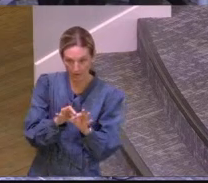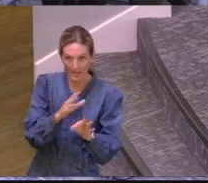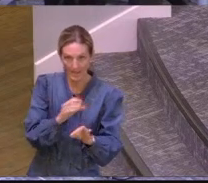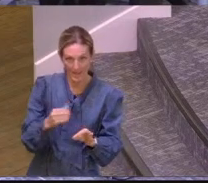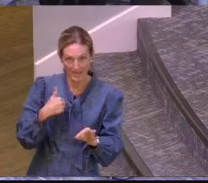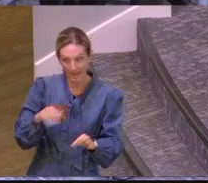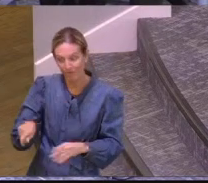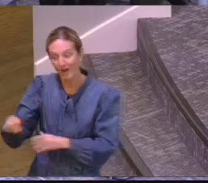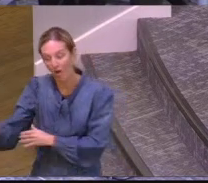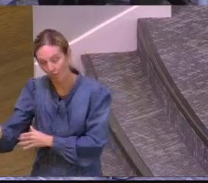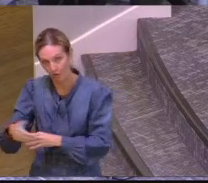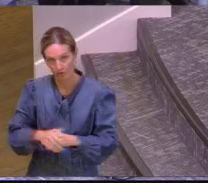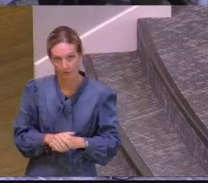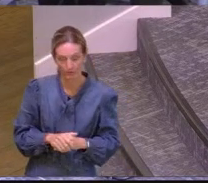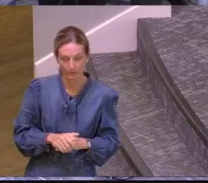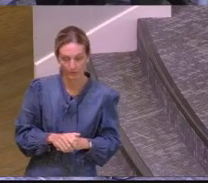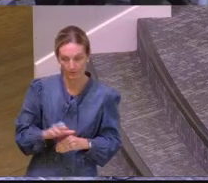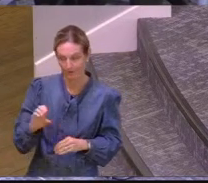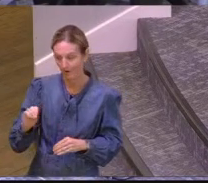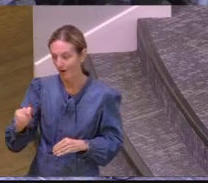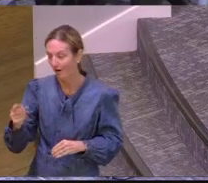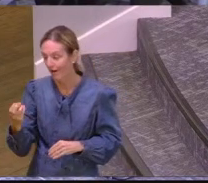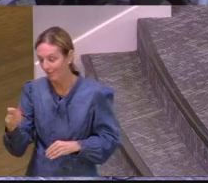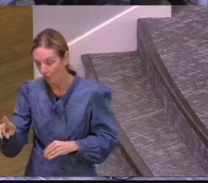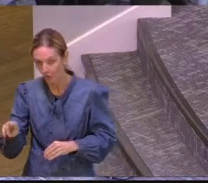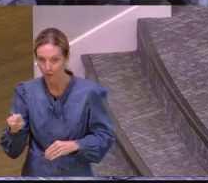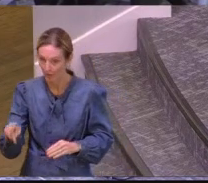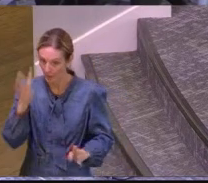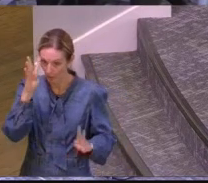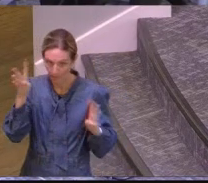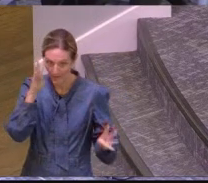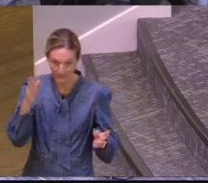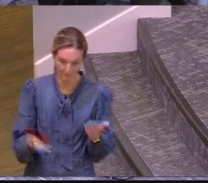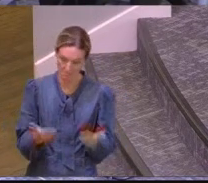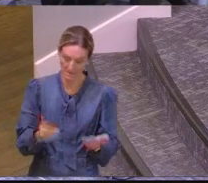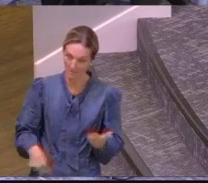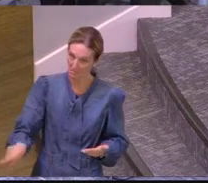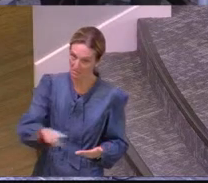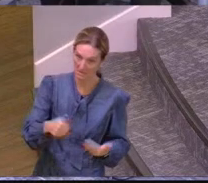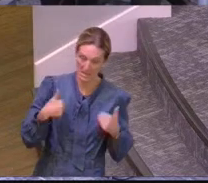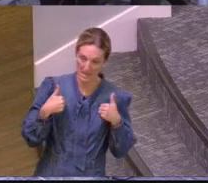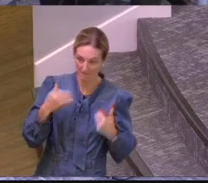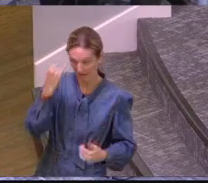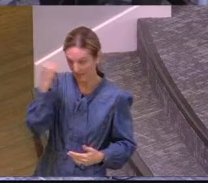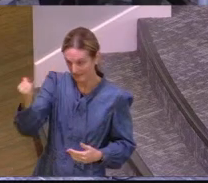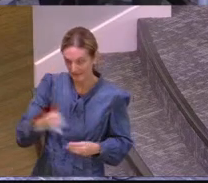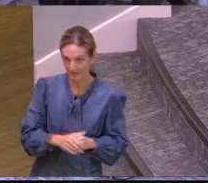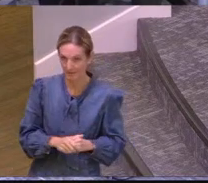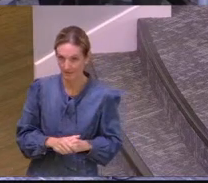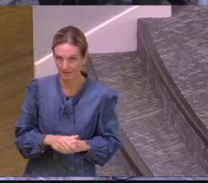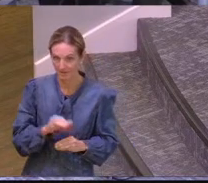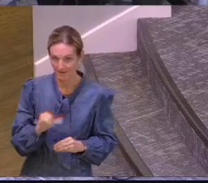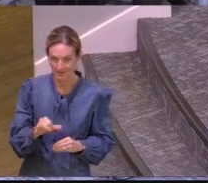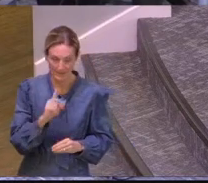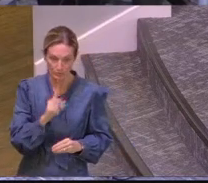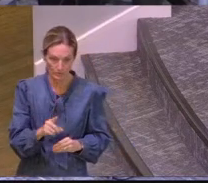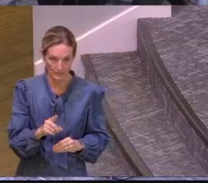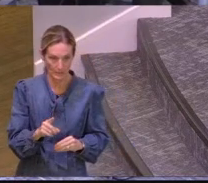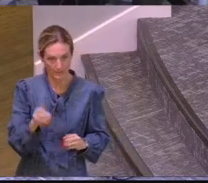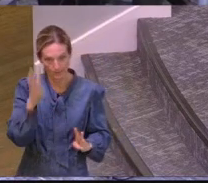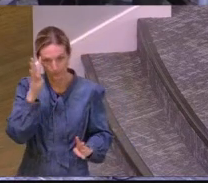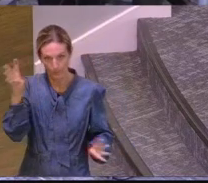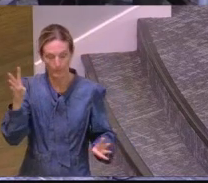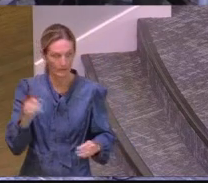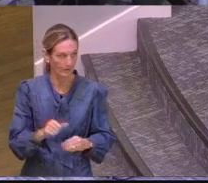other, so in case they are, because they're very creative and they may have something that really steps, you know, takes us outside of where we, where